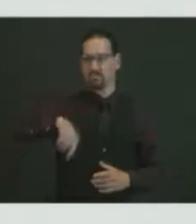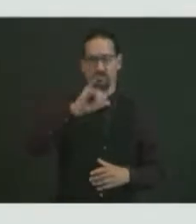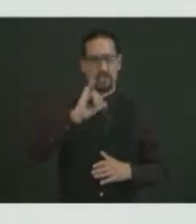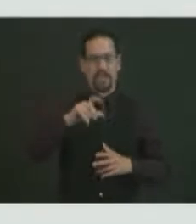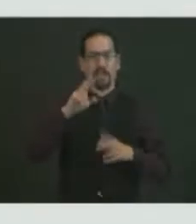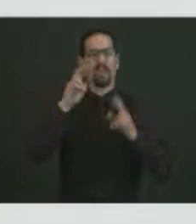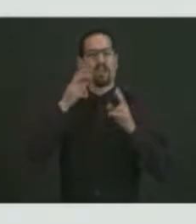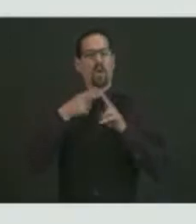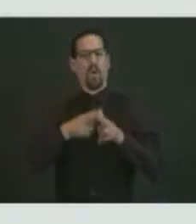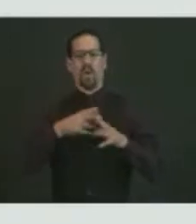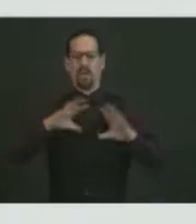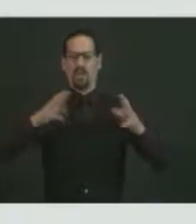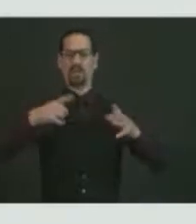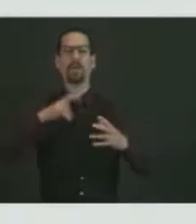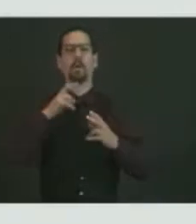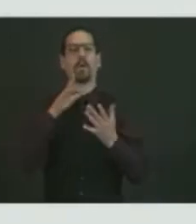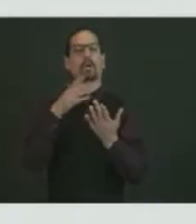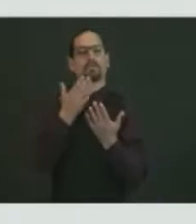contact businesses,